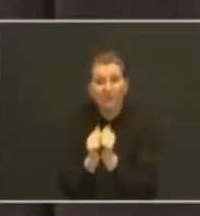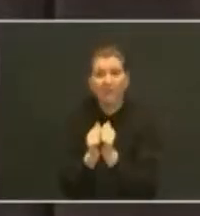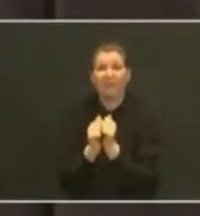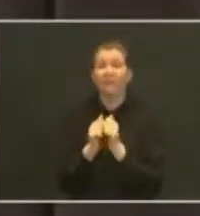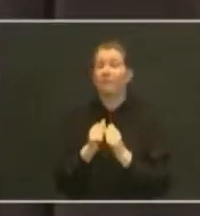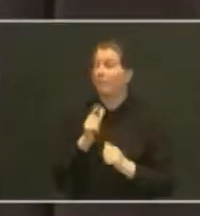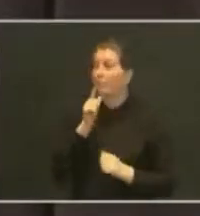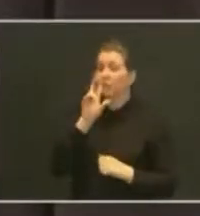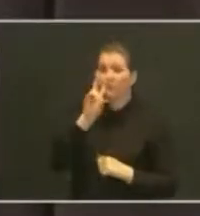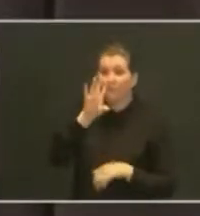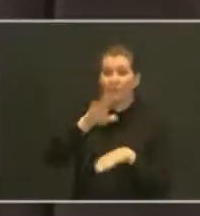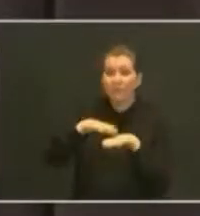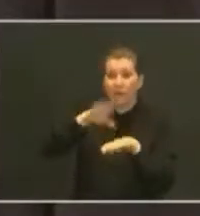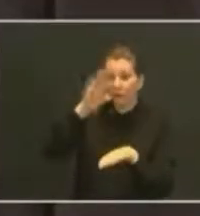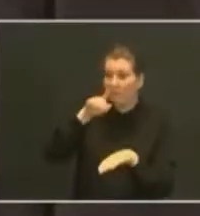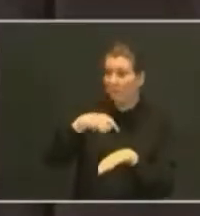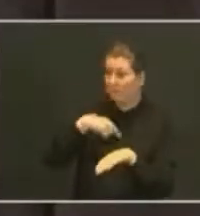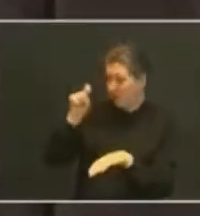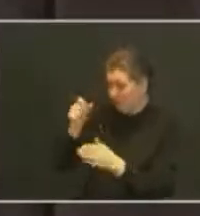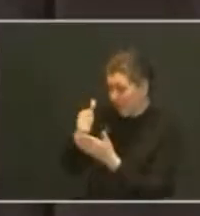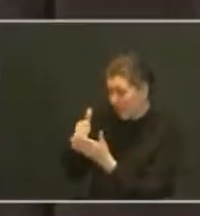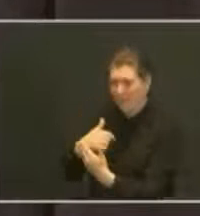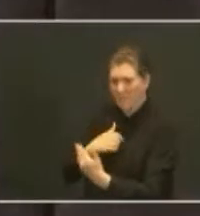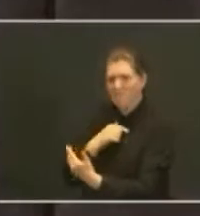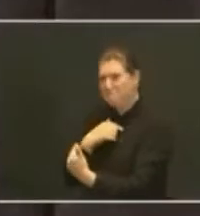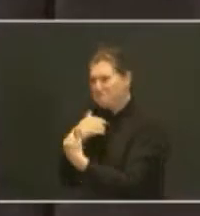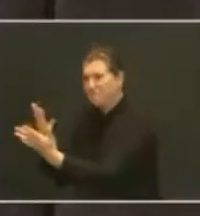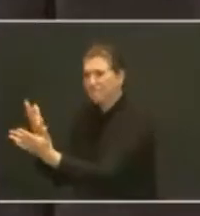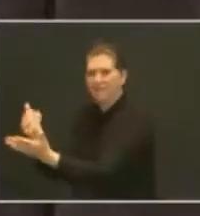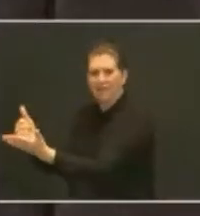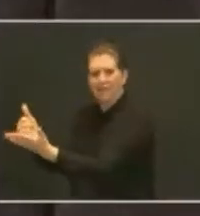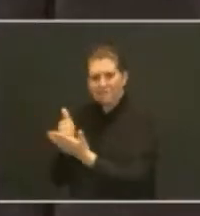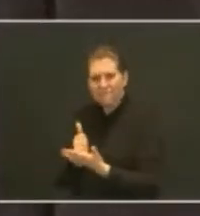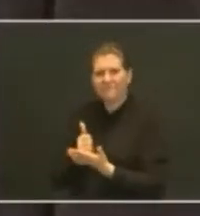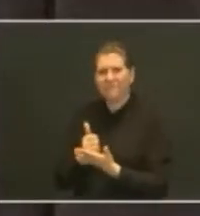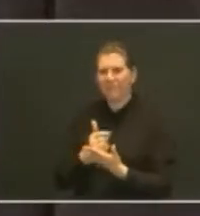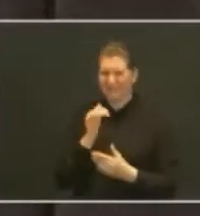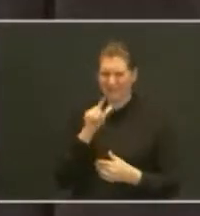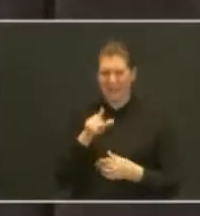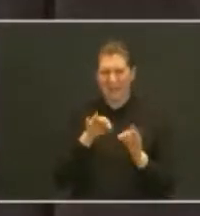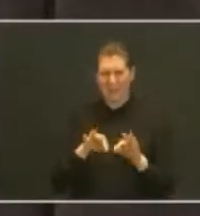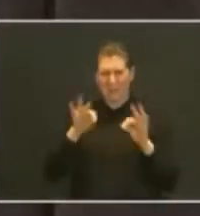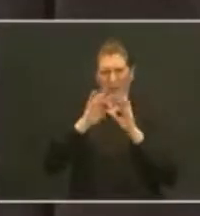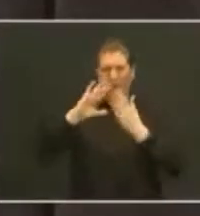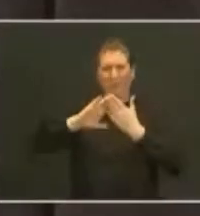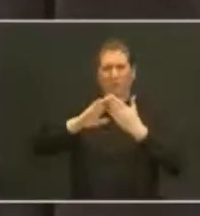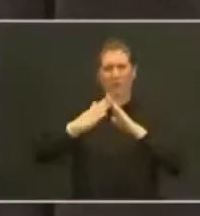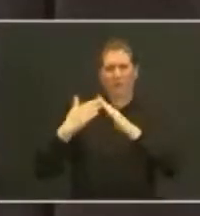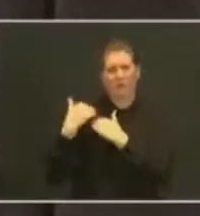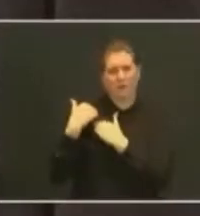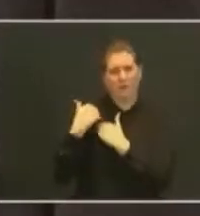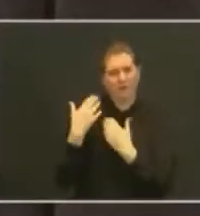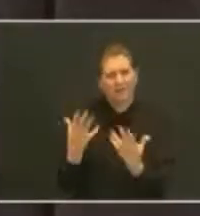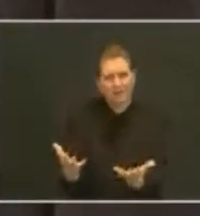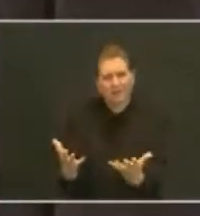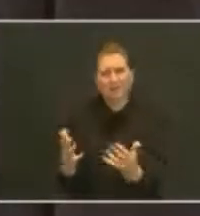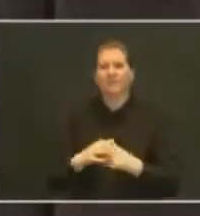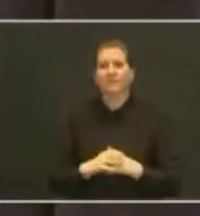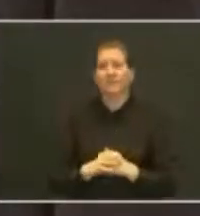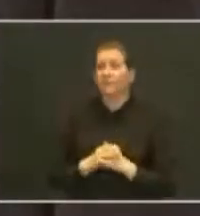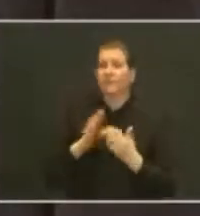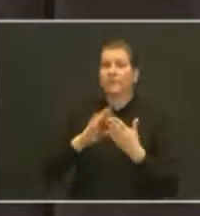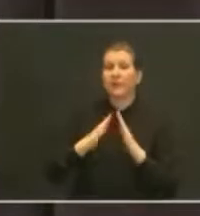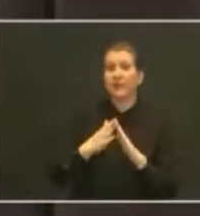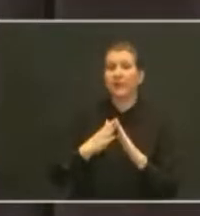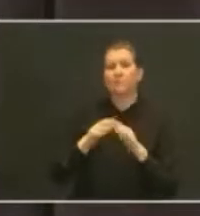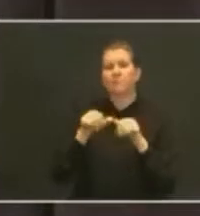have what they need to get vaccinated. That was important. We want the cities and towns to continue